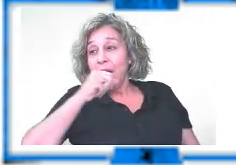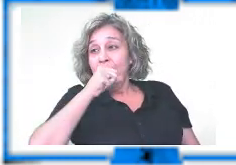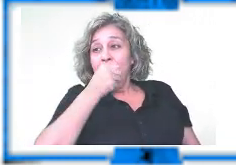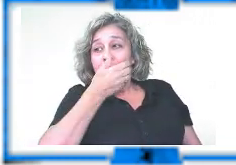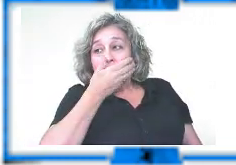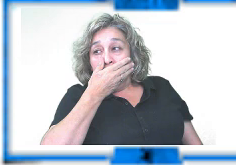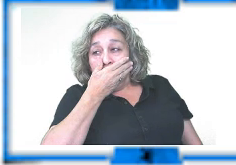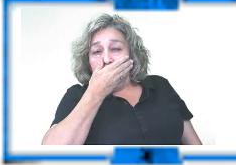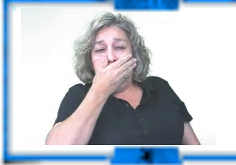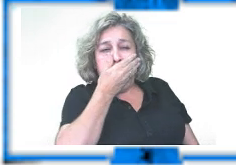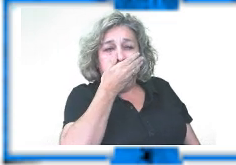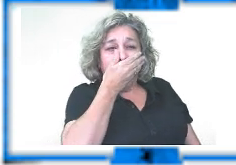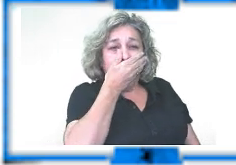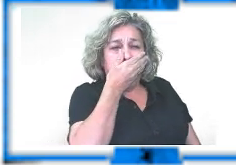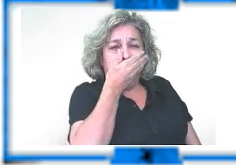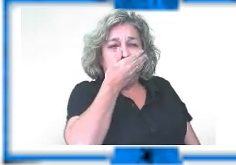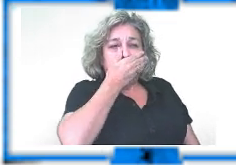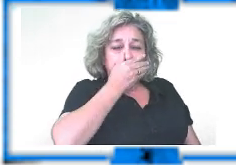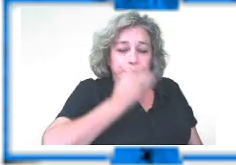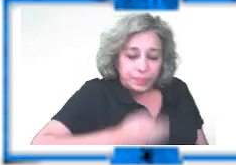money.